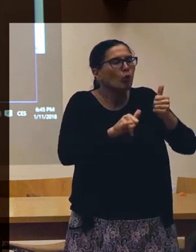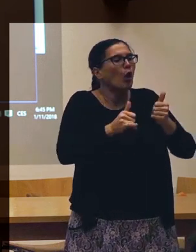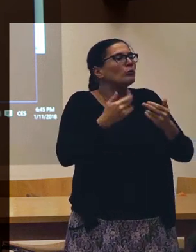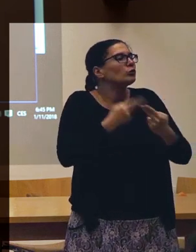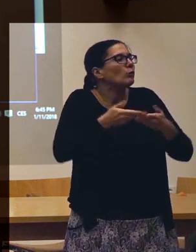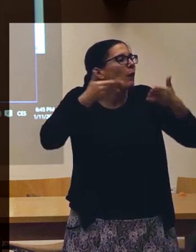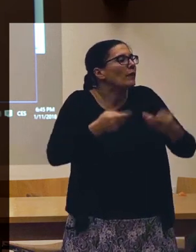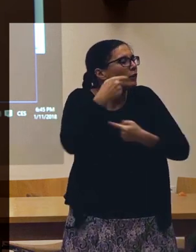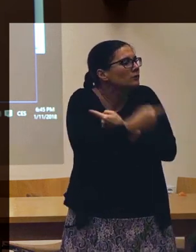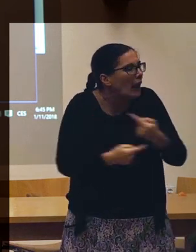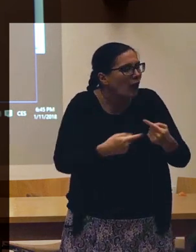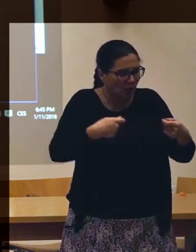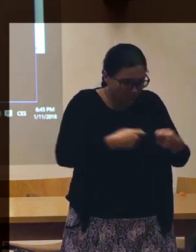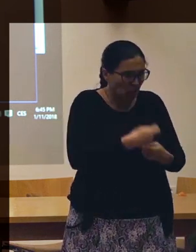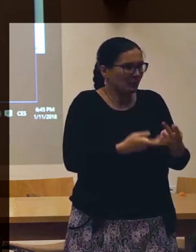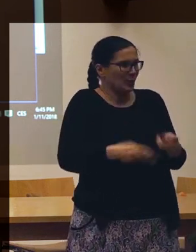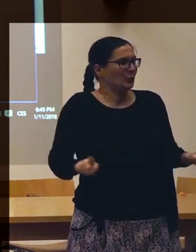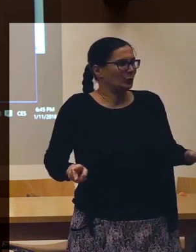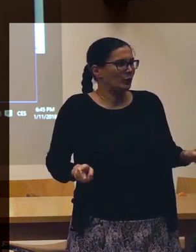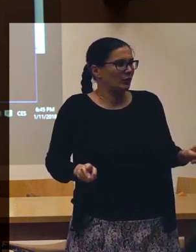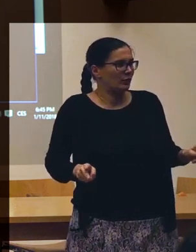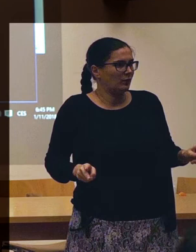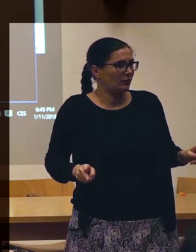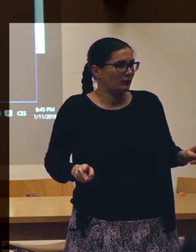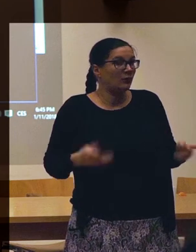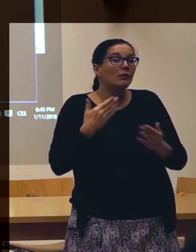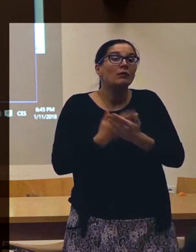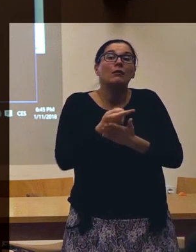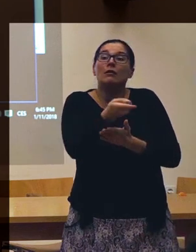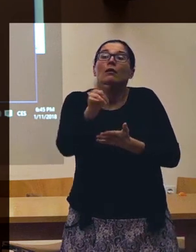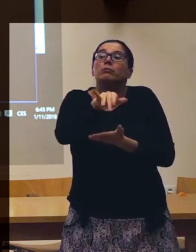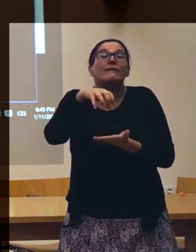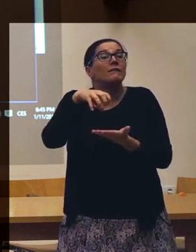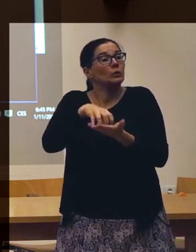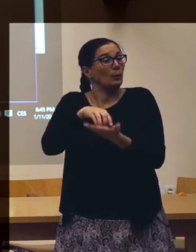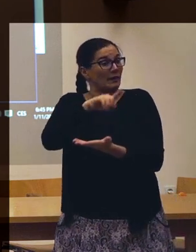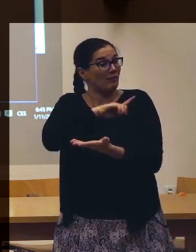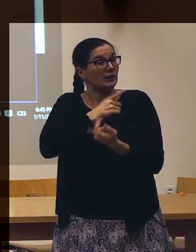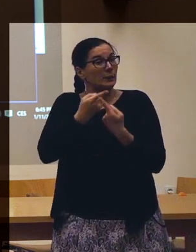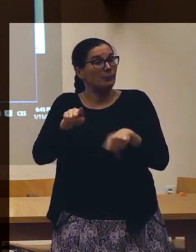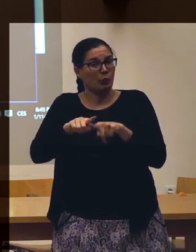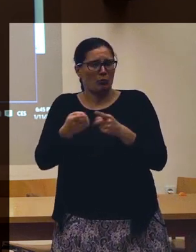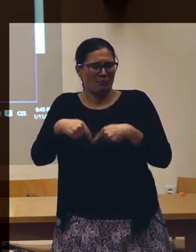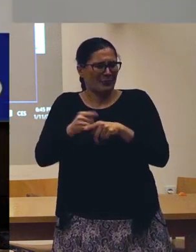inside the institution who is interested. So you need to find this person to bring him or